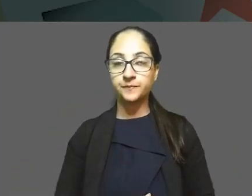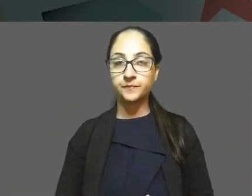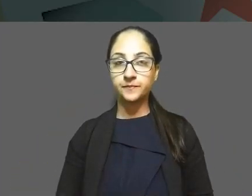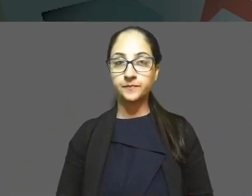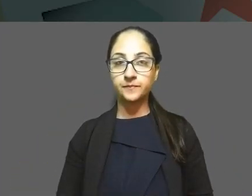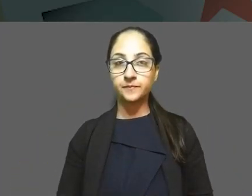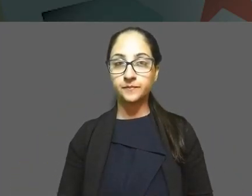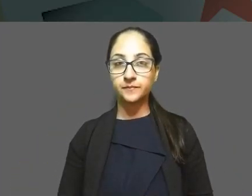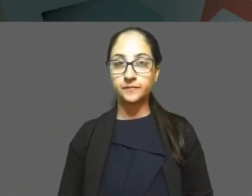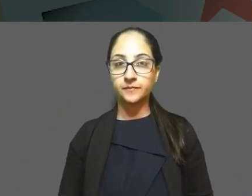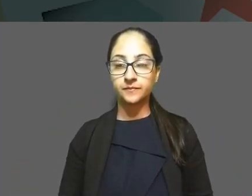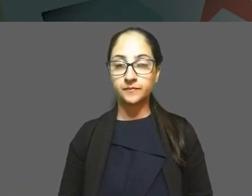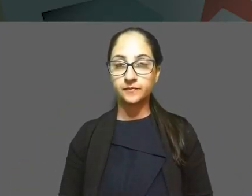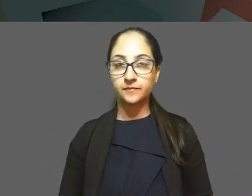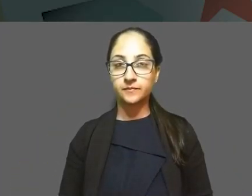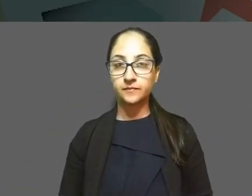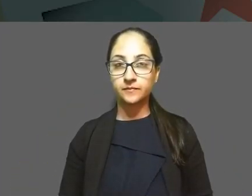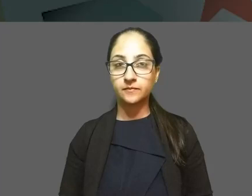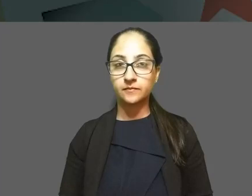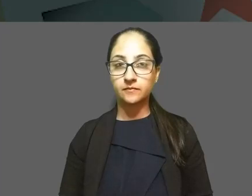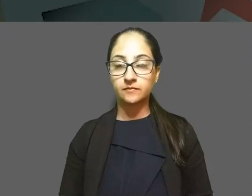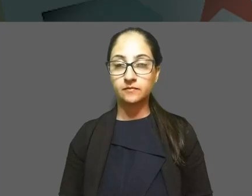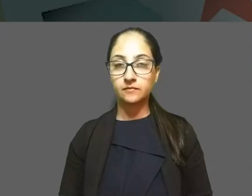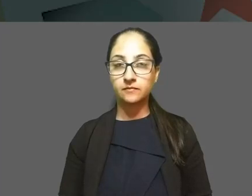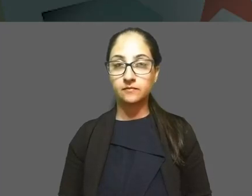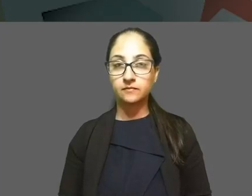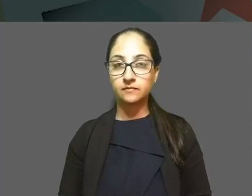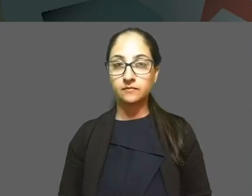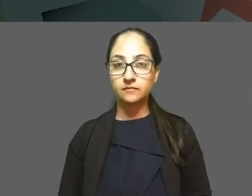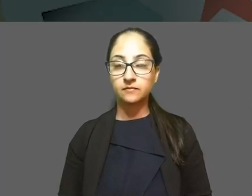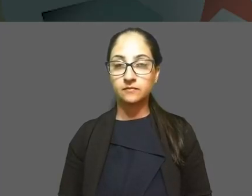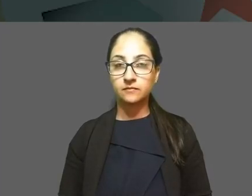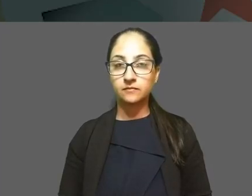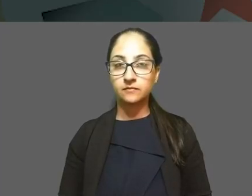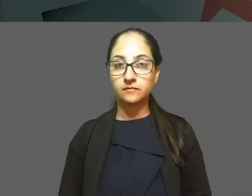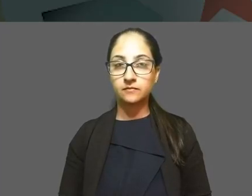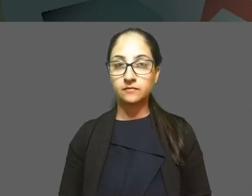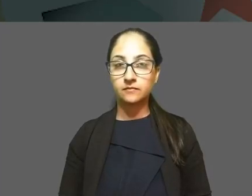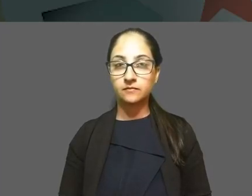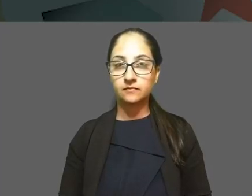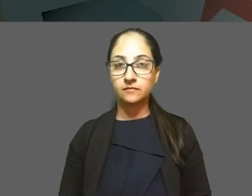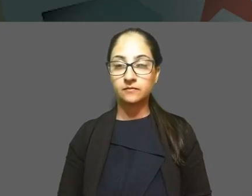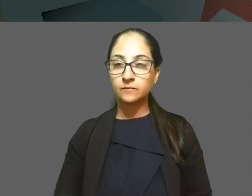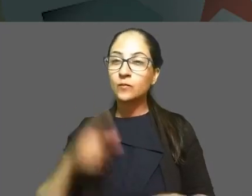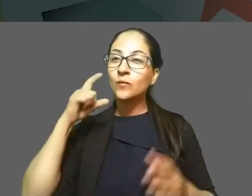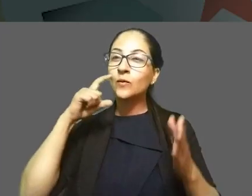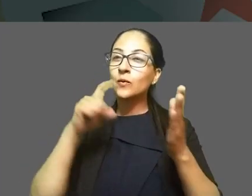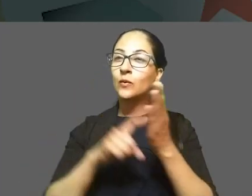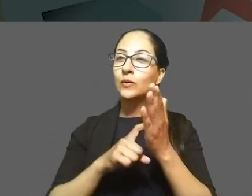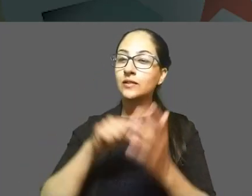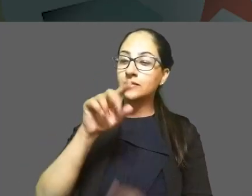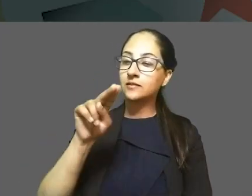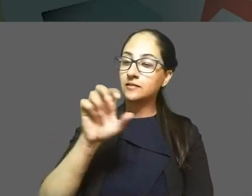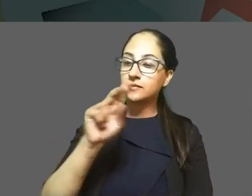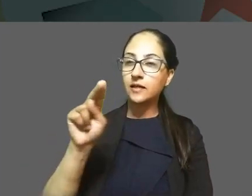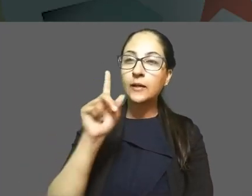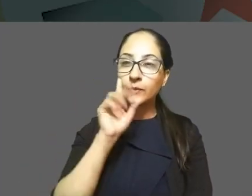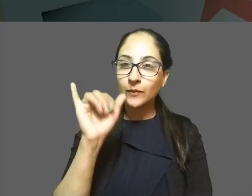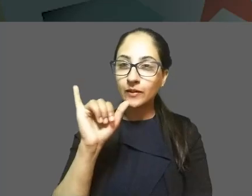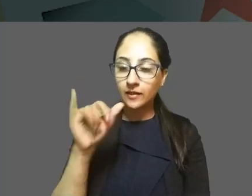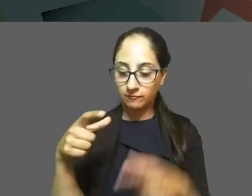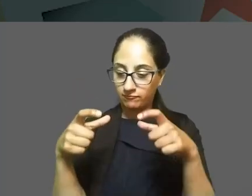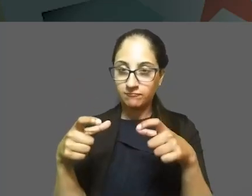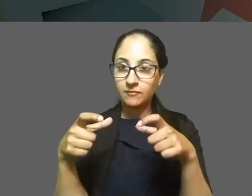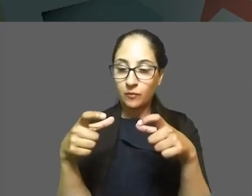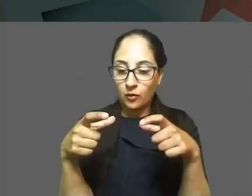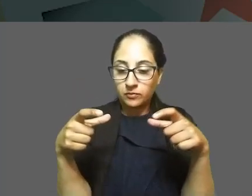and I'm going to start rolling so that, of course, when we eat naans, typically, they're a little